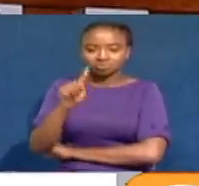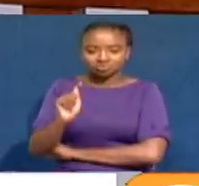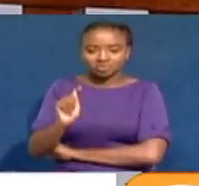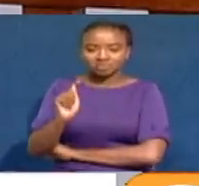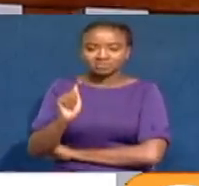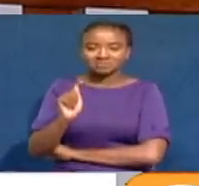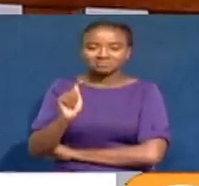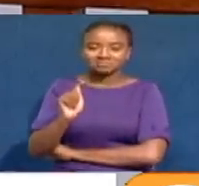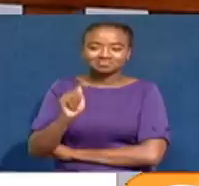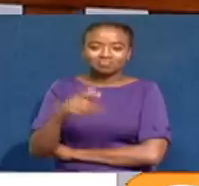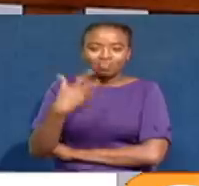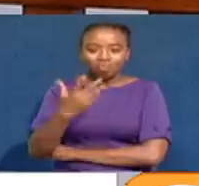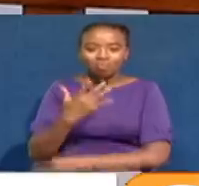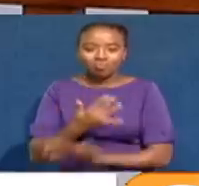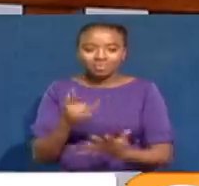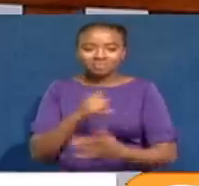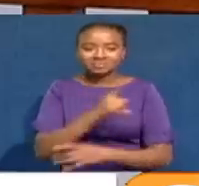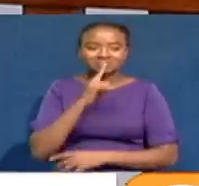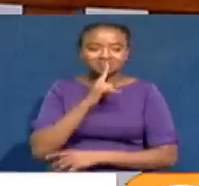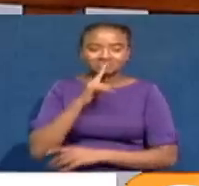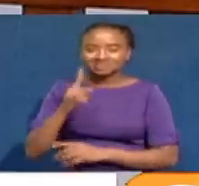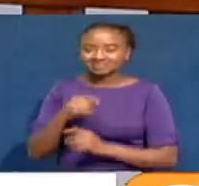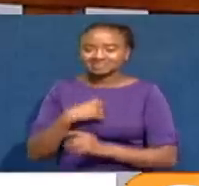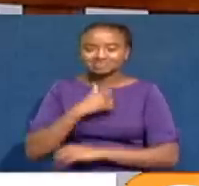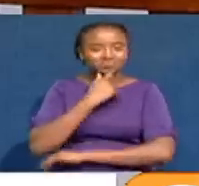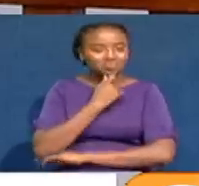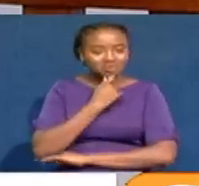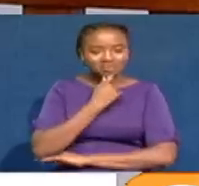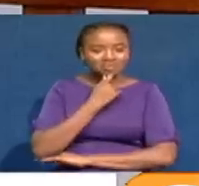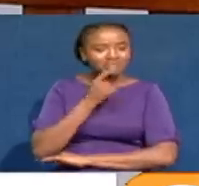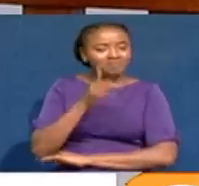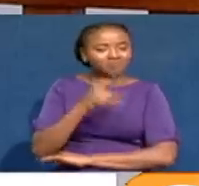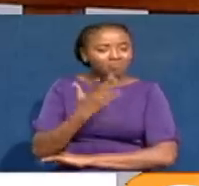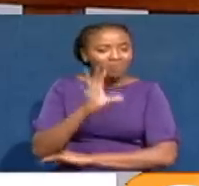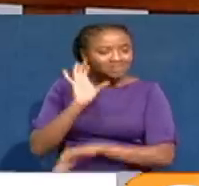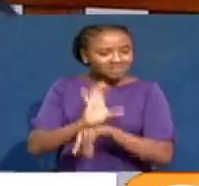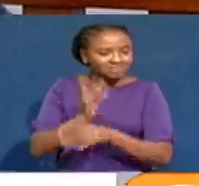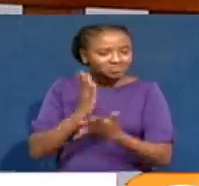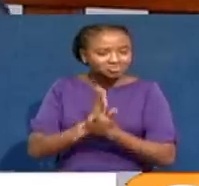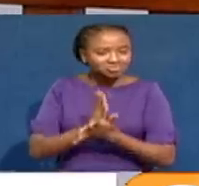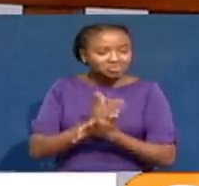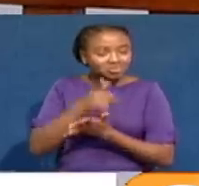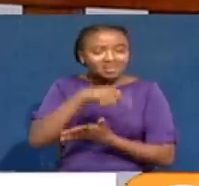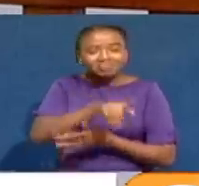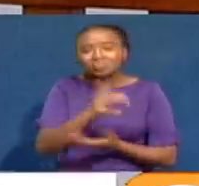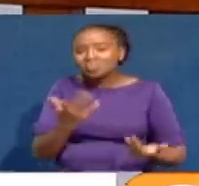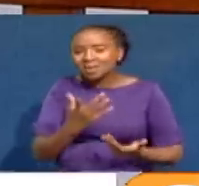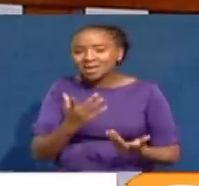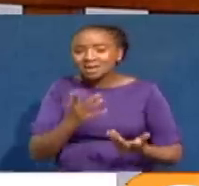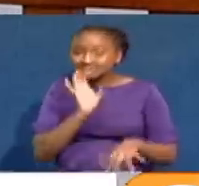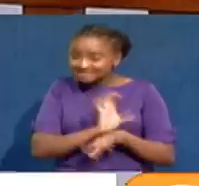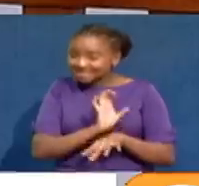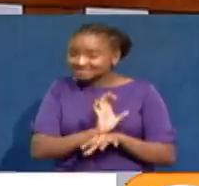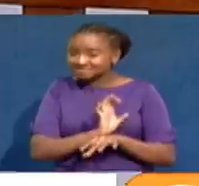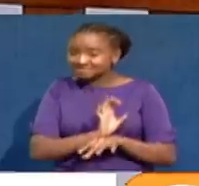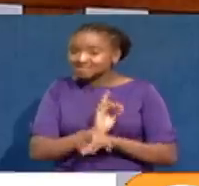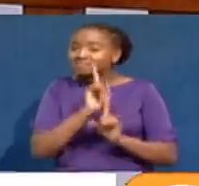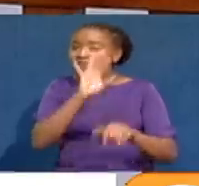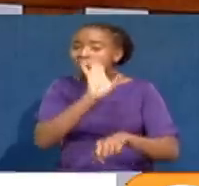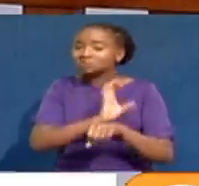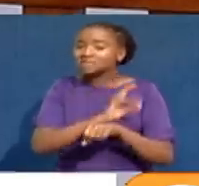things they say, you wonder, are they in a church? These people actually need prayers. They did not go to